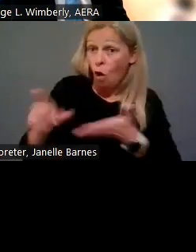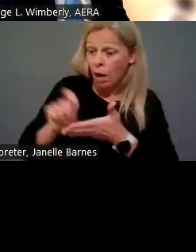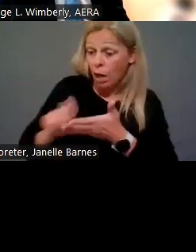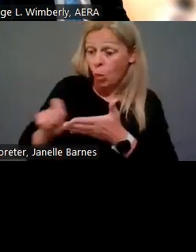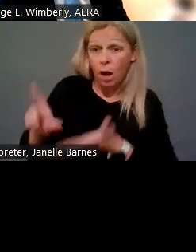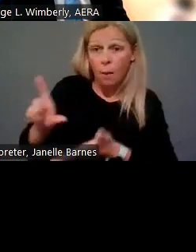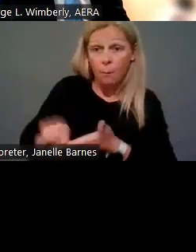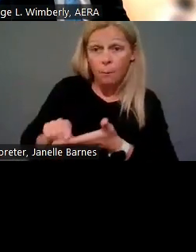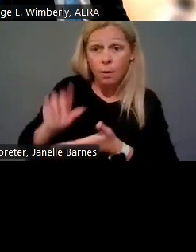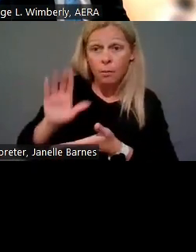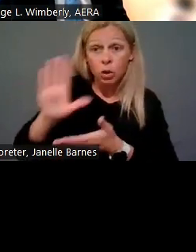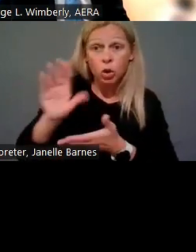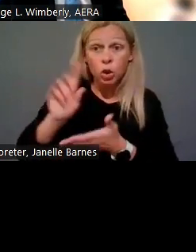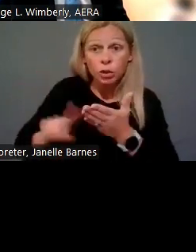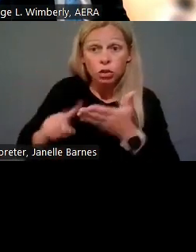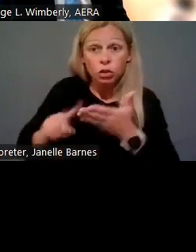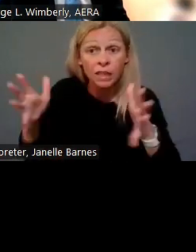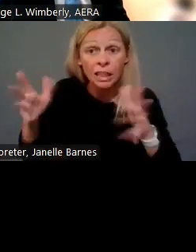this research in?